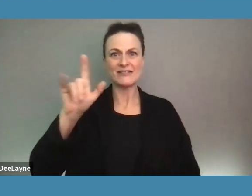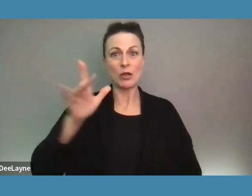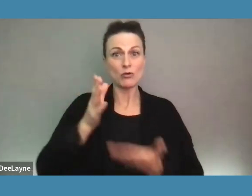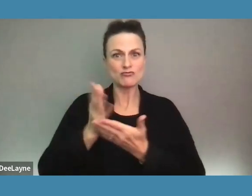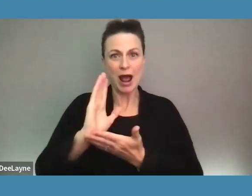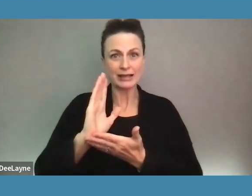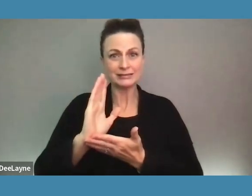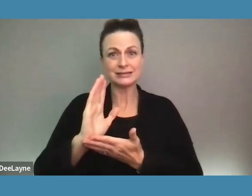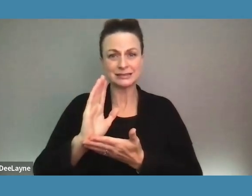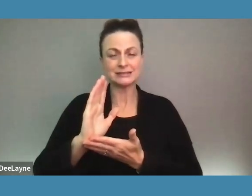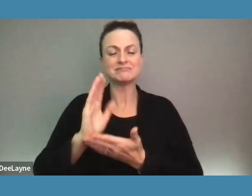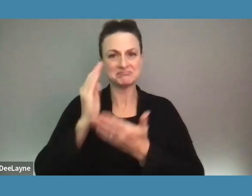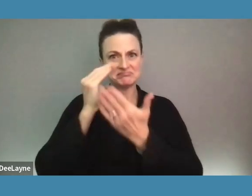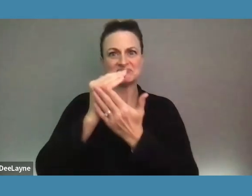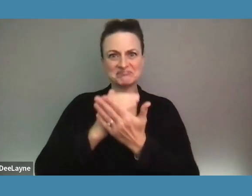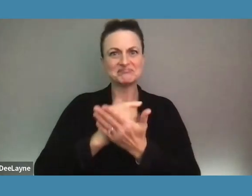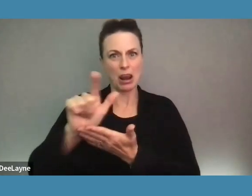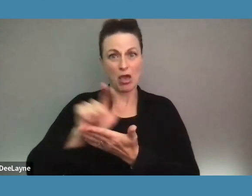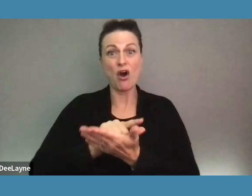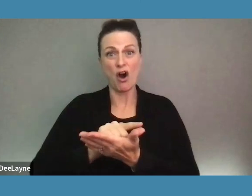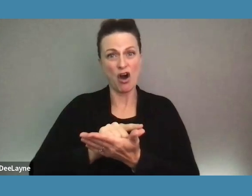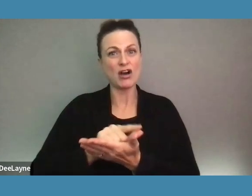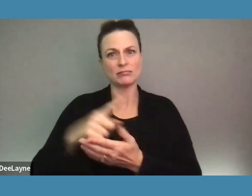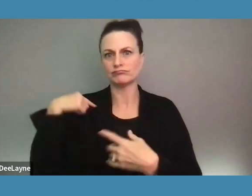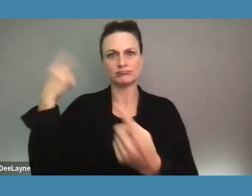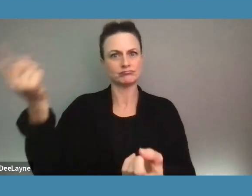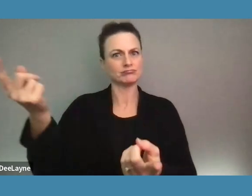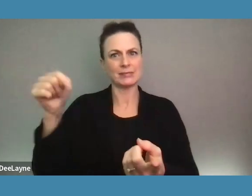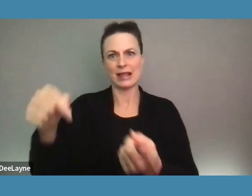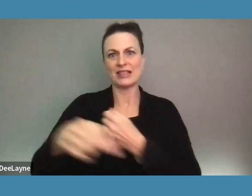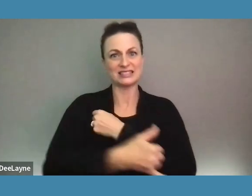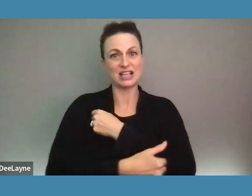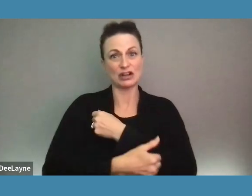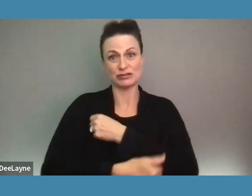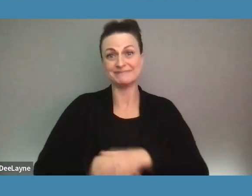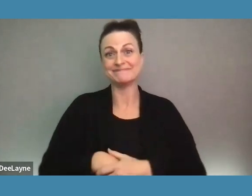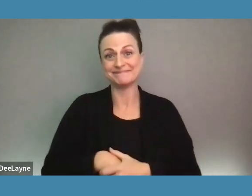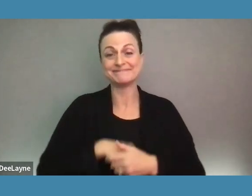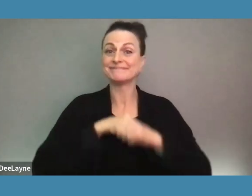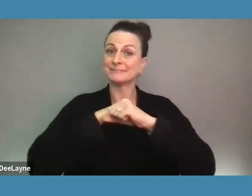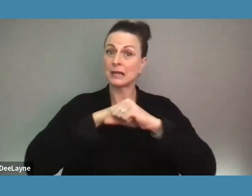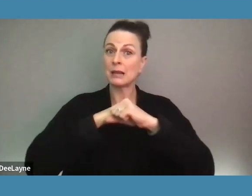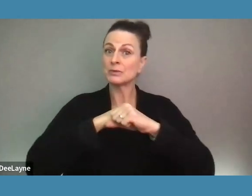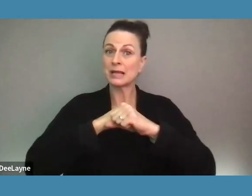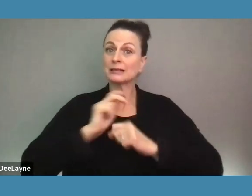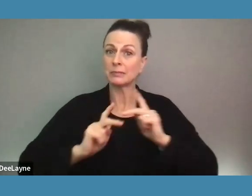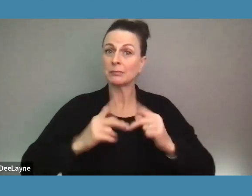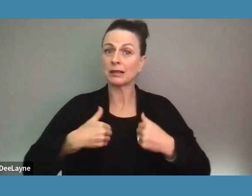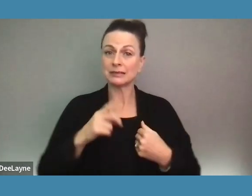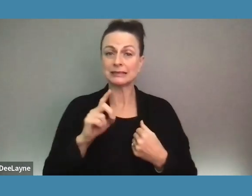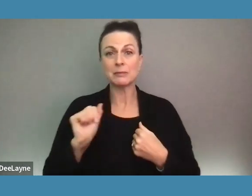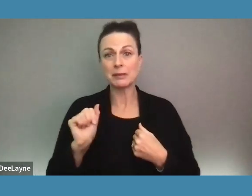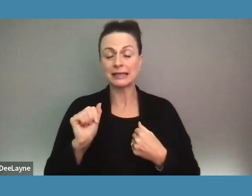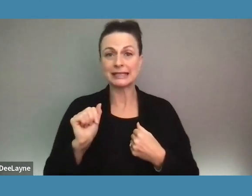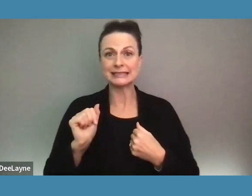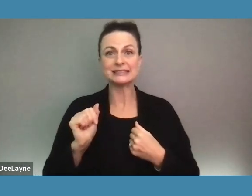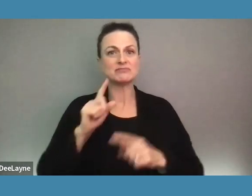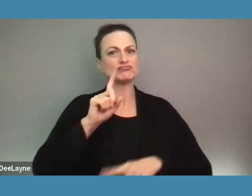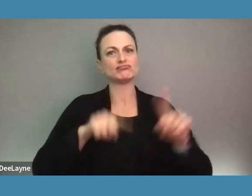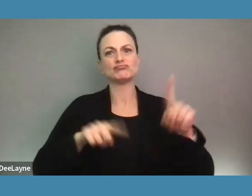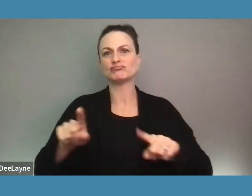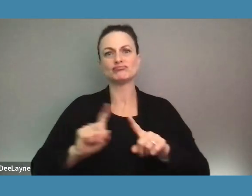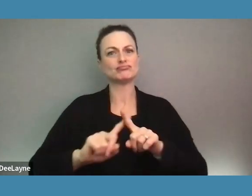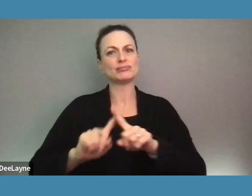broadest civil rights legislation to date in this country, and it protects people with disabilities in a variety